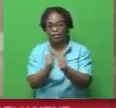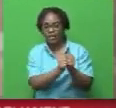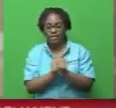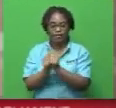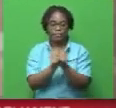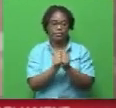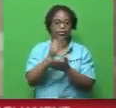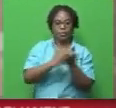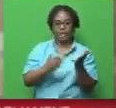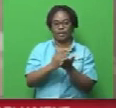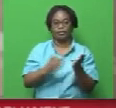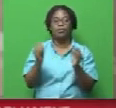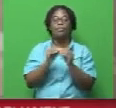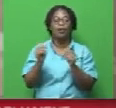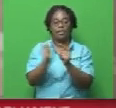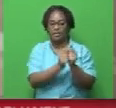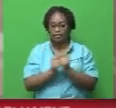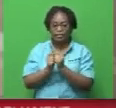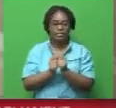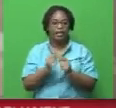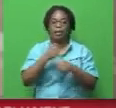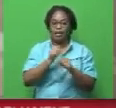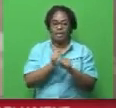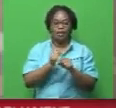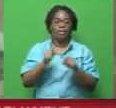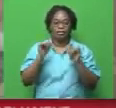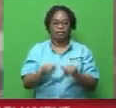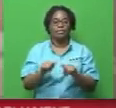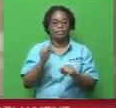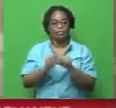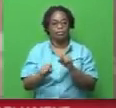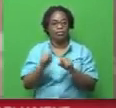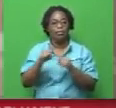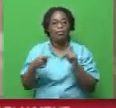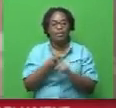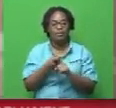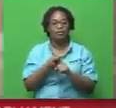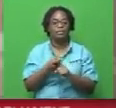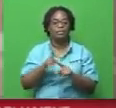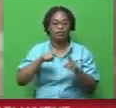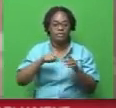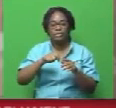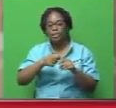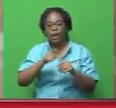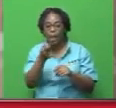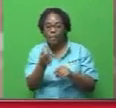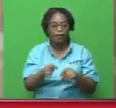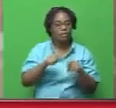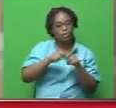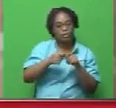system. So when you make a tweak here and a tweak there, and you do not have an across-the-board aligned objectives